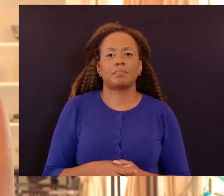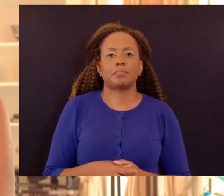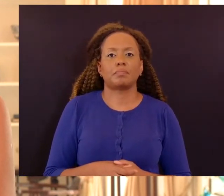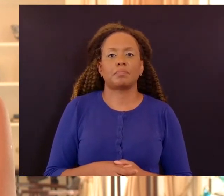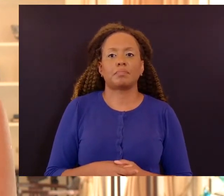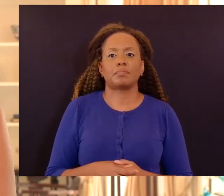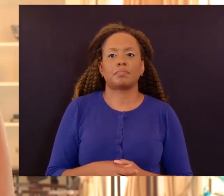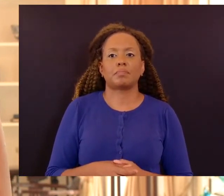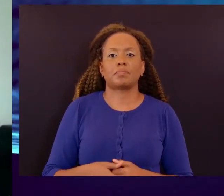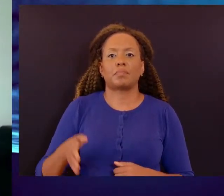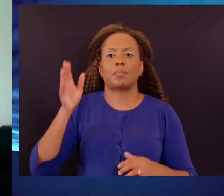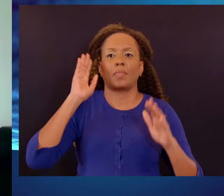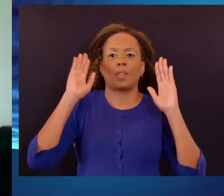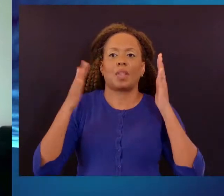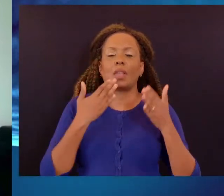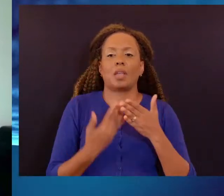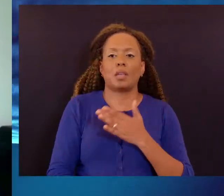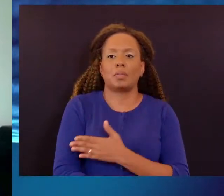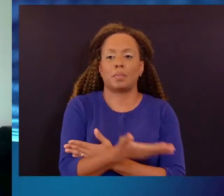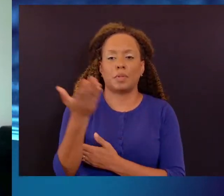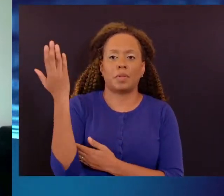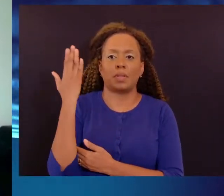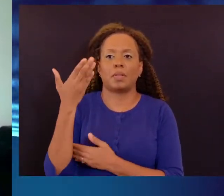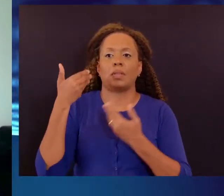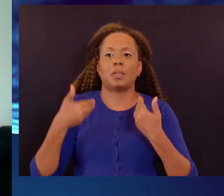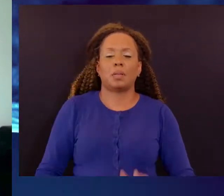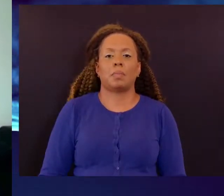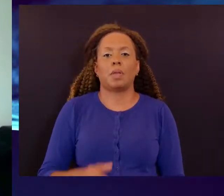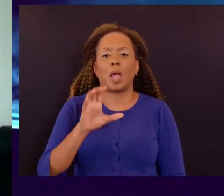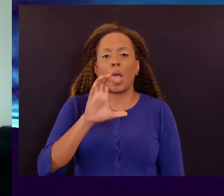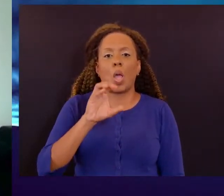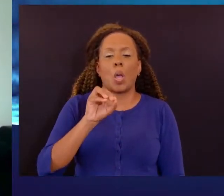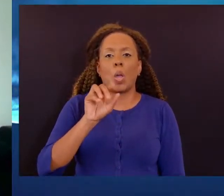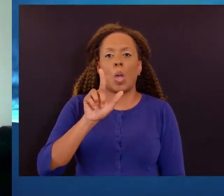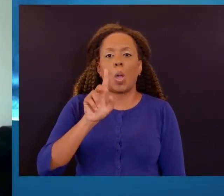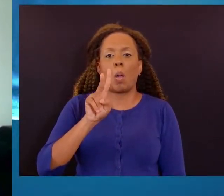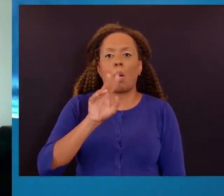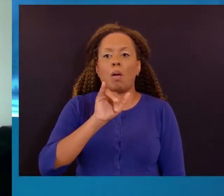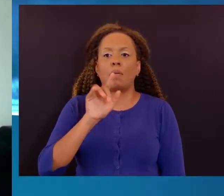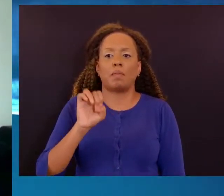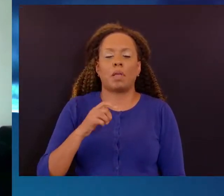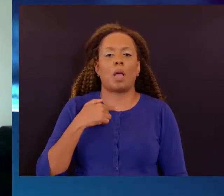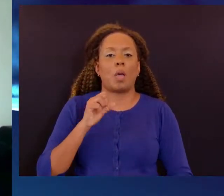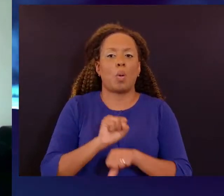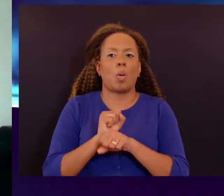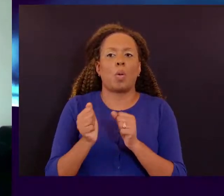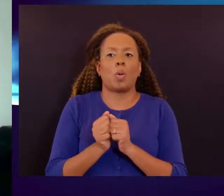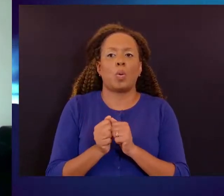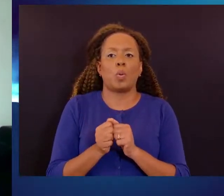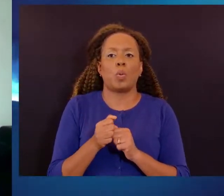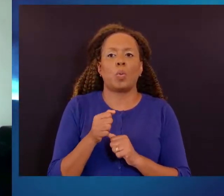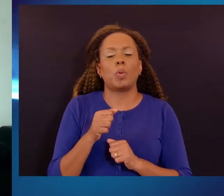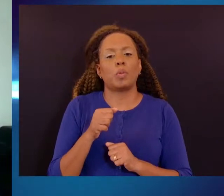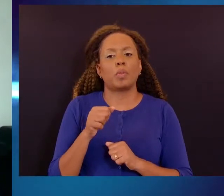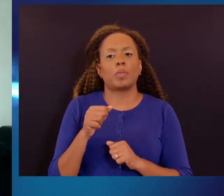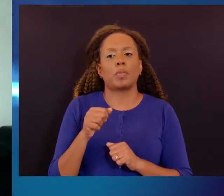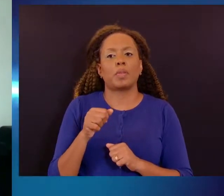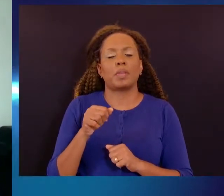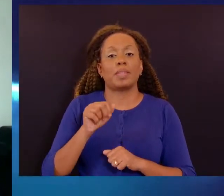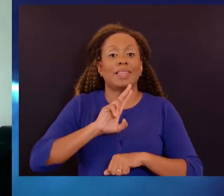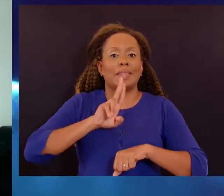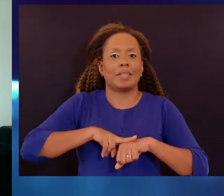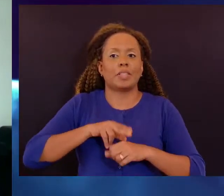Hi, good morning. Colville Munzi from Nation News. Quick questions to the minister.